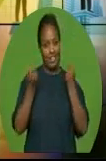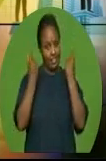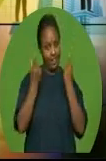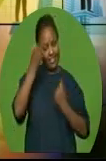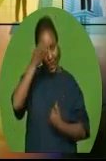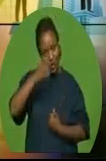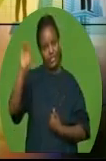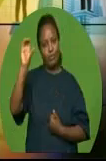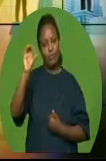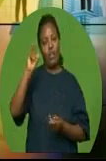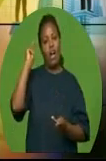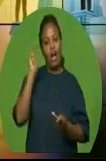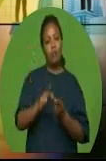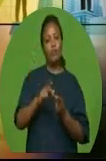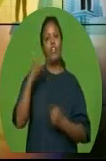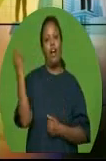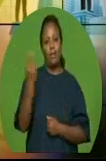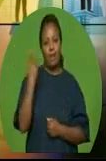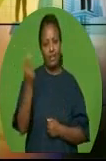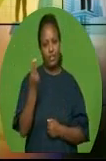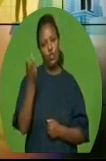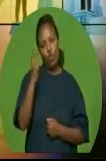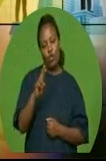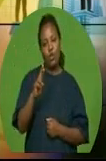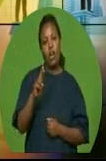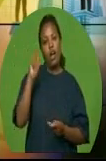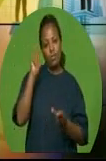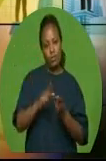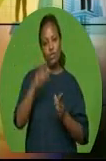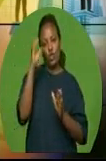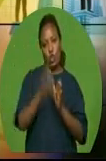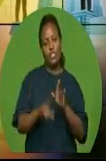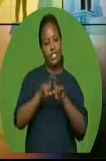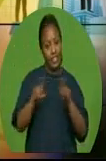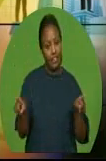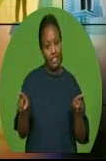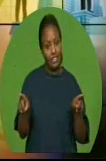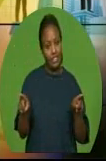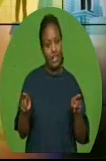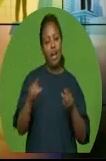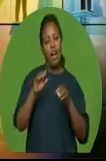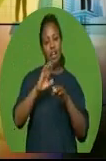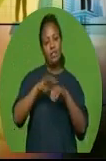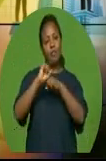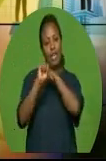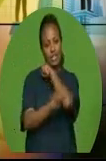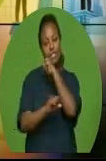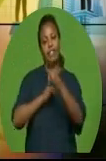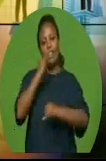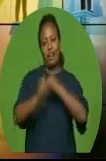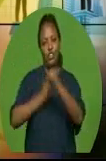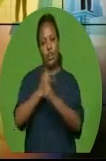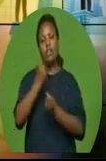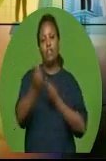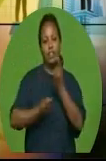I hope you've understood the concept of absolute advantage or absolute cost difference as a base